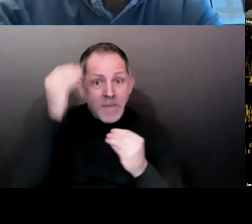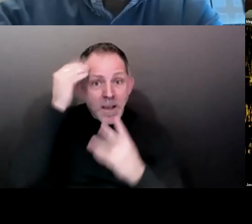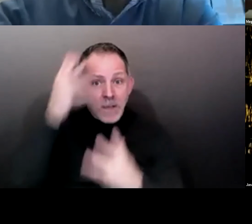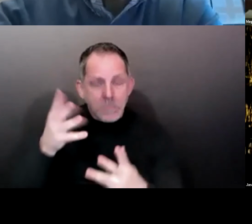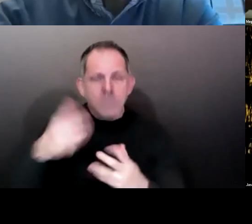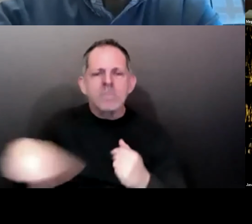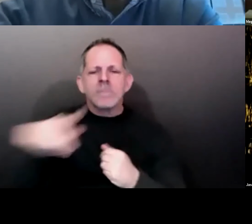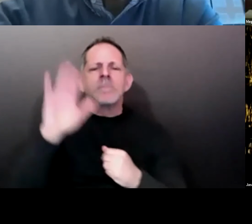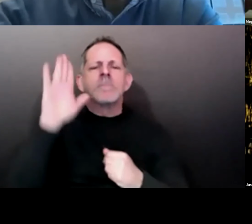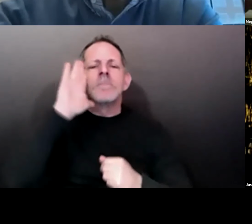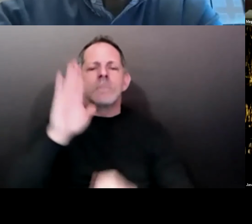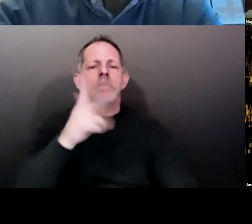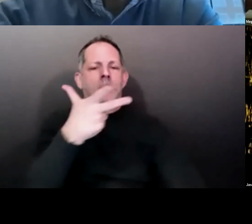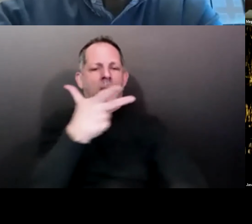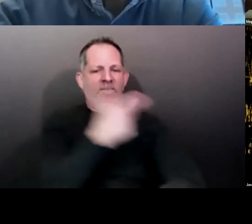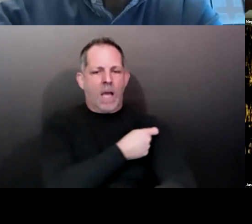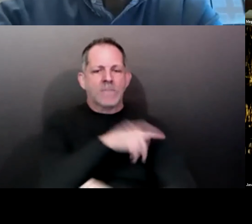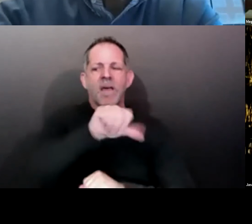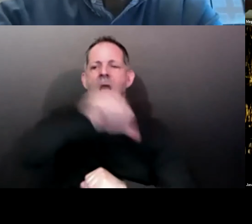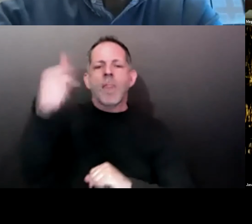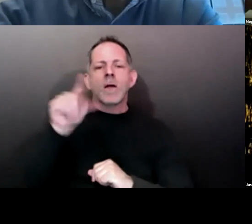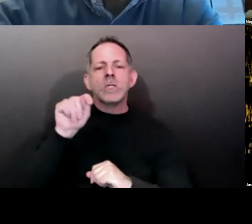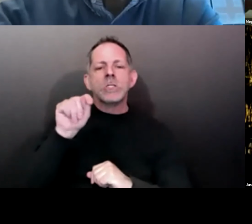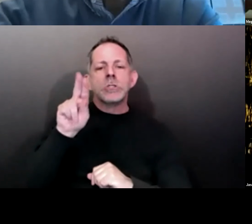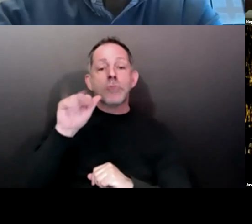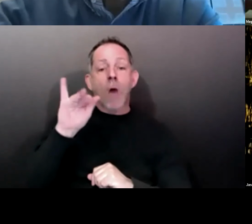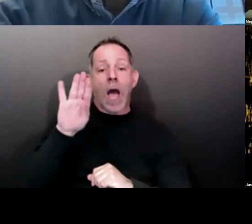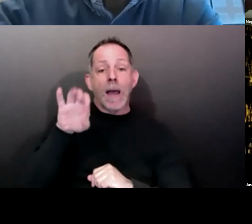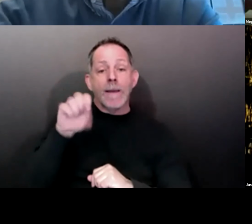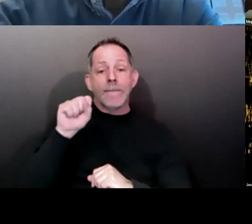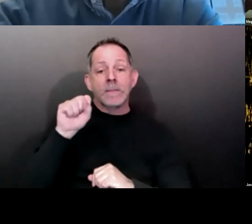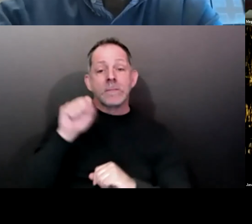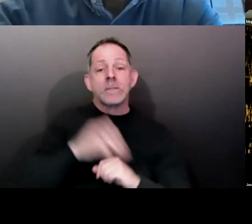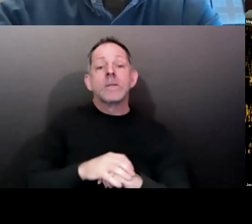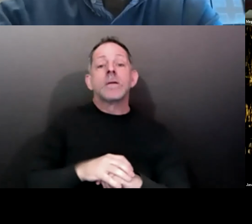from Alaska Nations at our clinic in Tulalip.